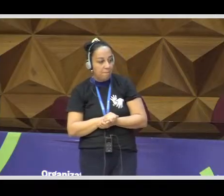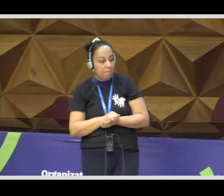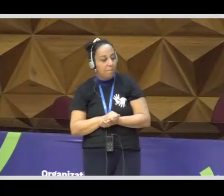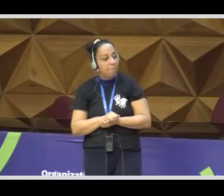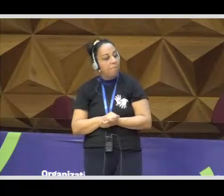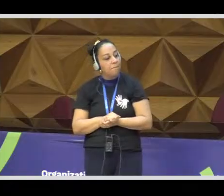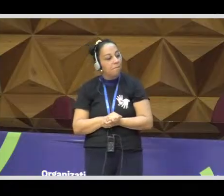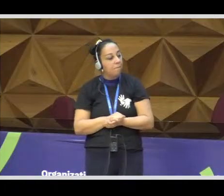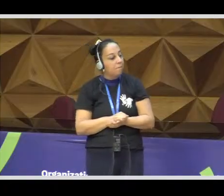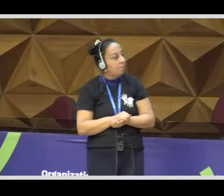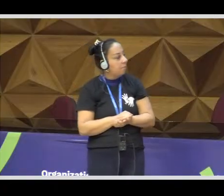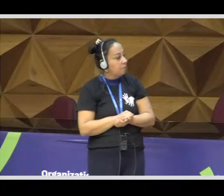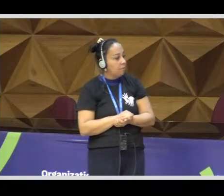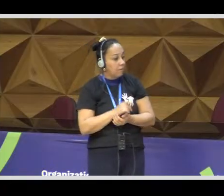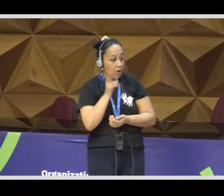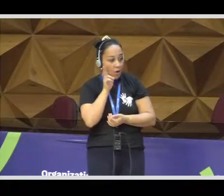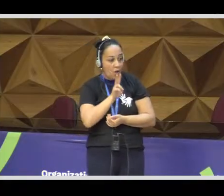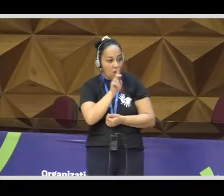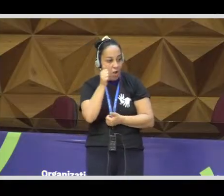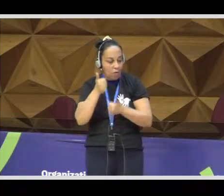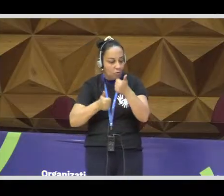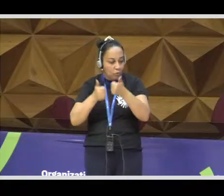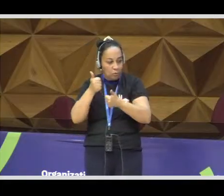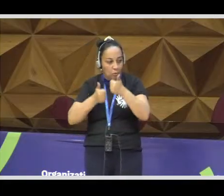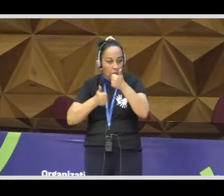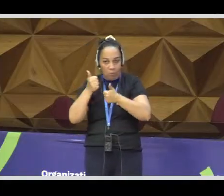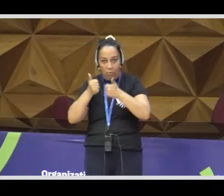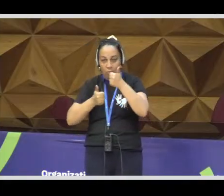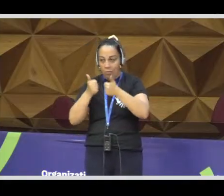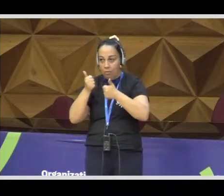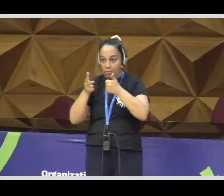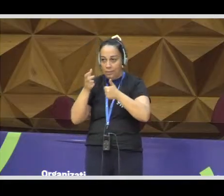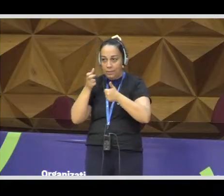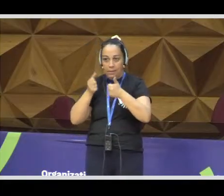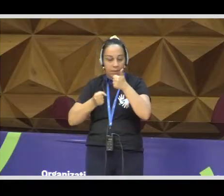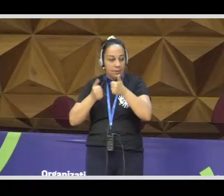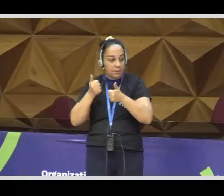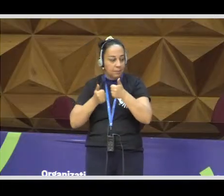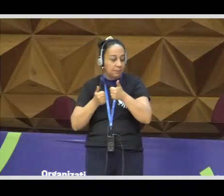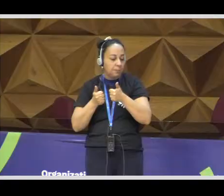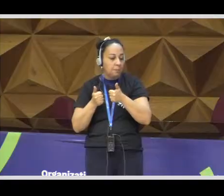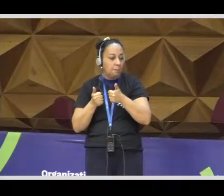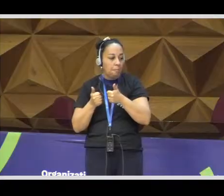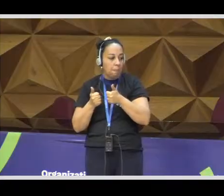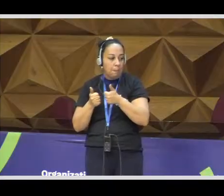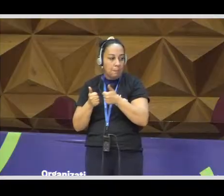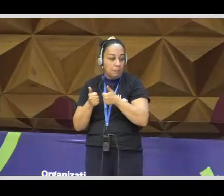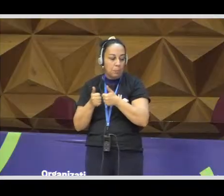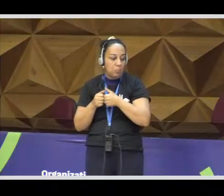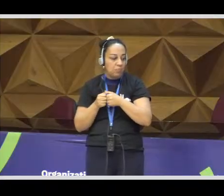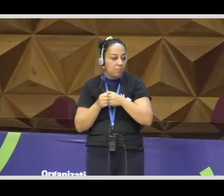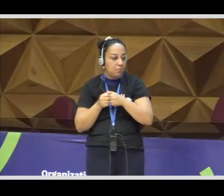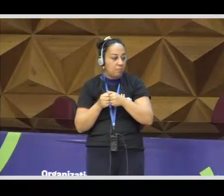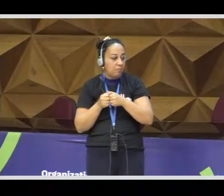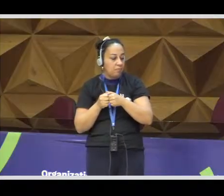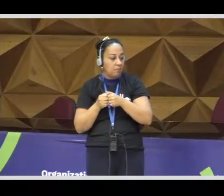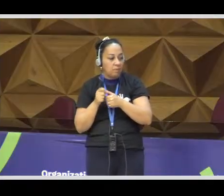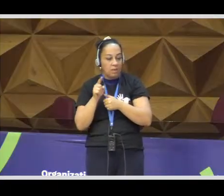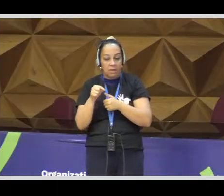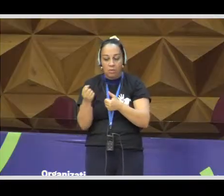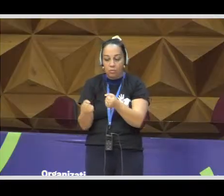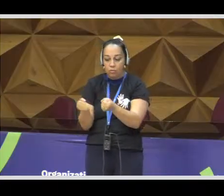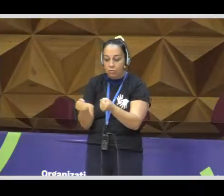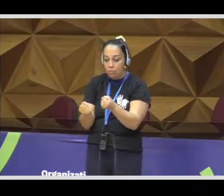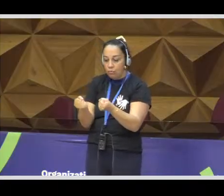Well, here's a gaming version. So here we're driving in a car around the front of the university where my department is.